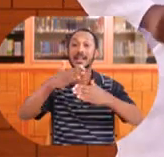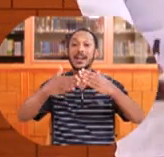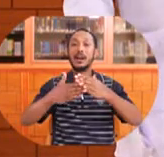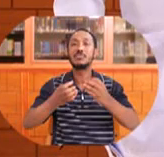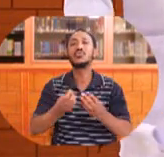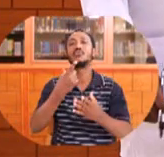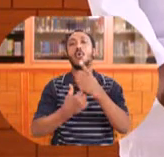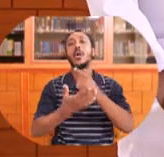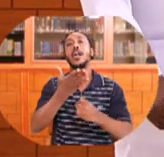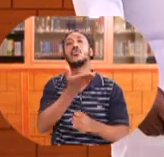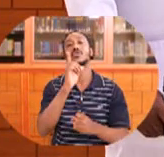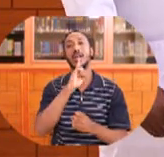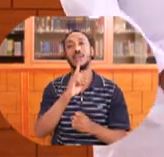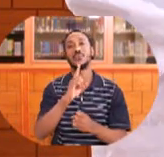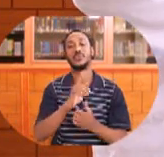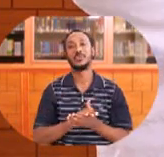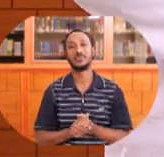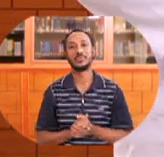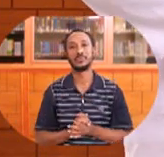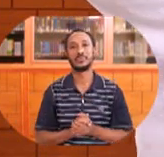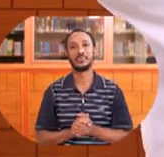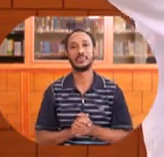result in worldwide problems. For example,